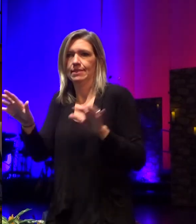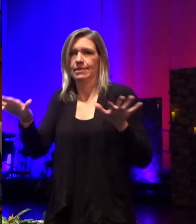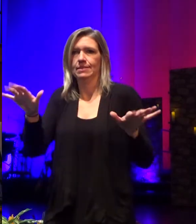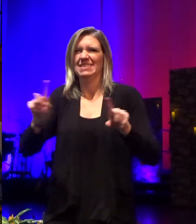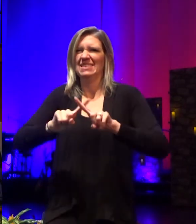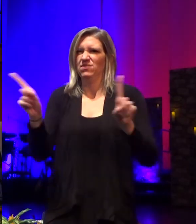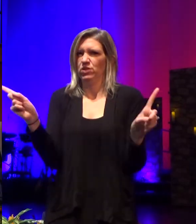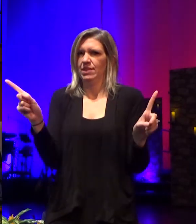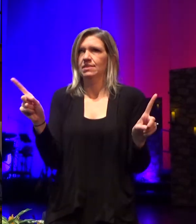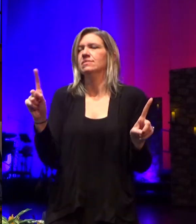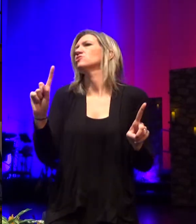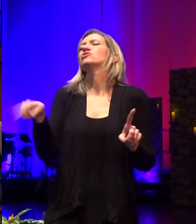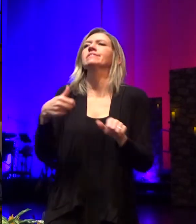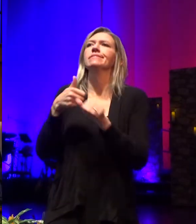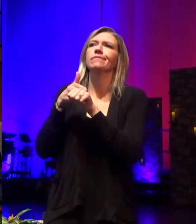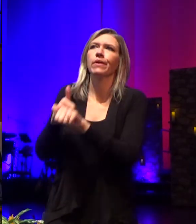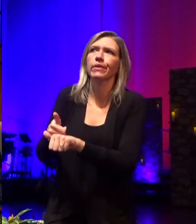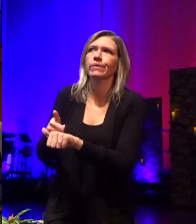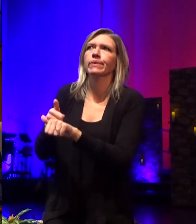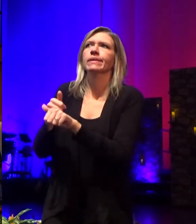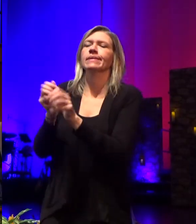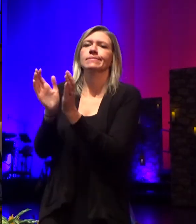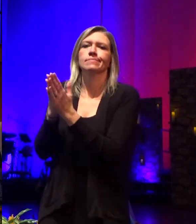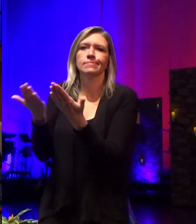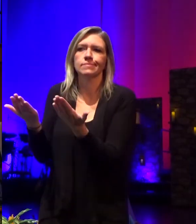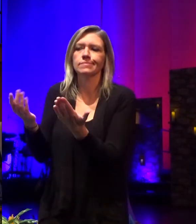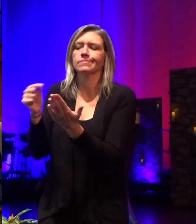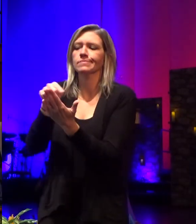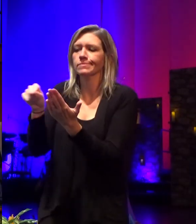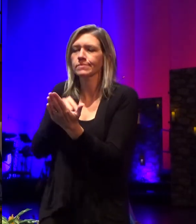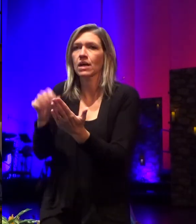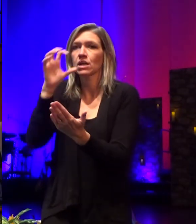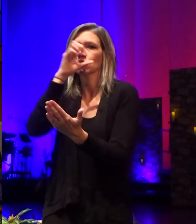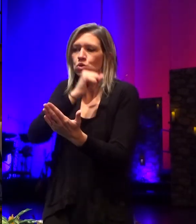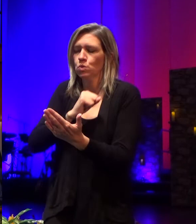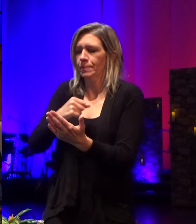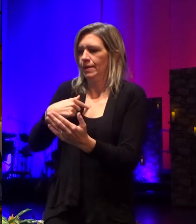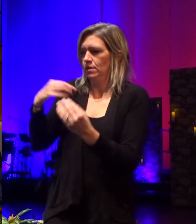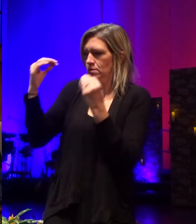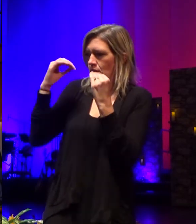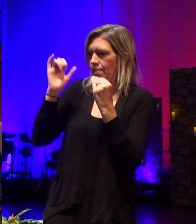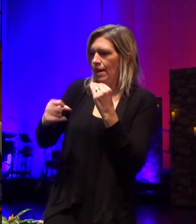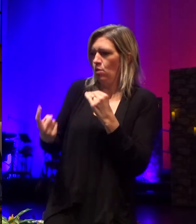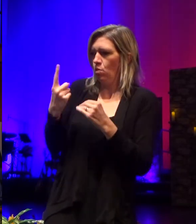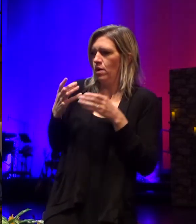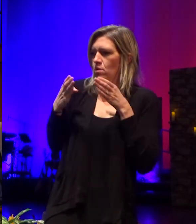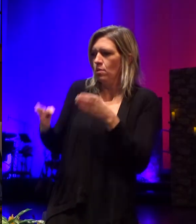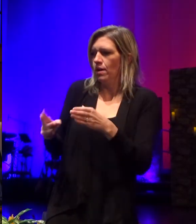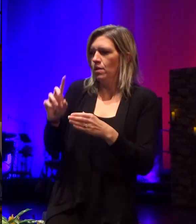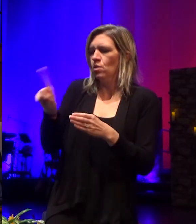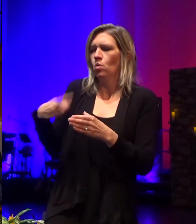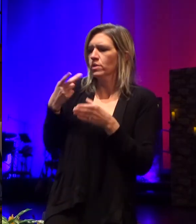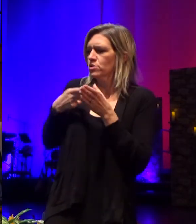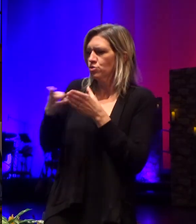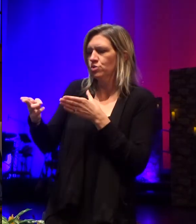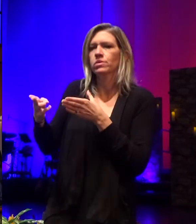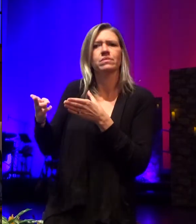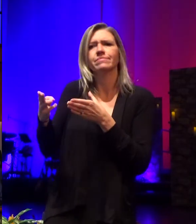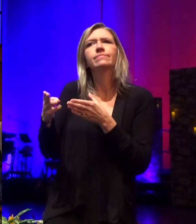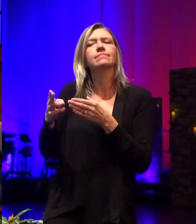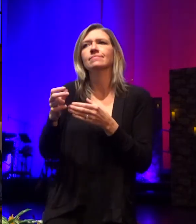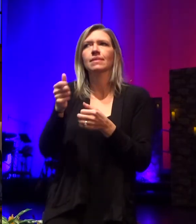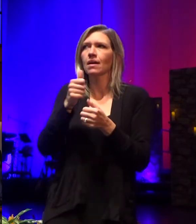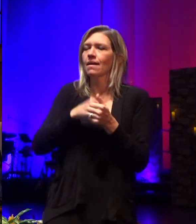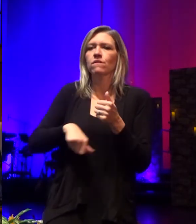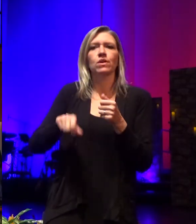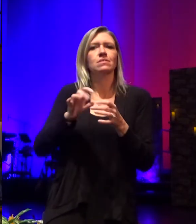doctrines, assuming that what you've been told is the only truth. Every spiritual